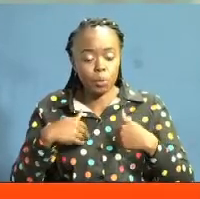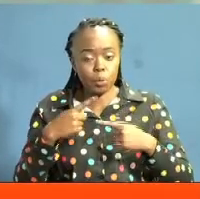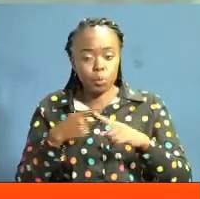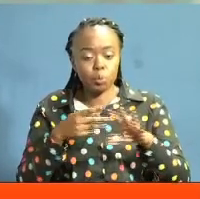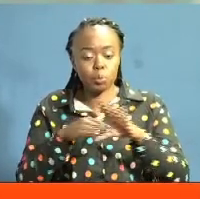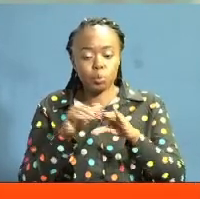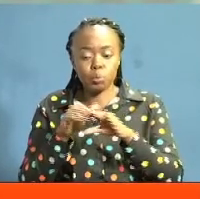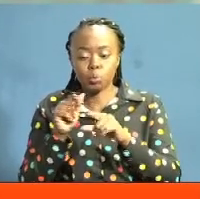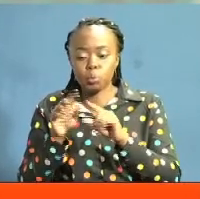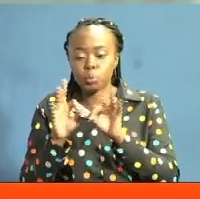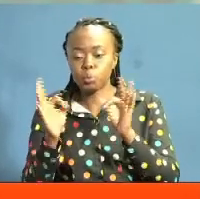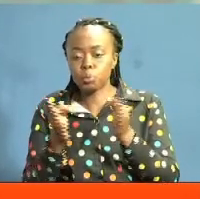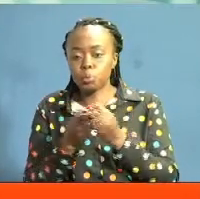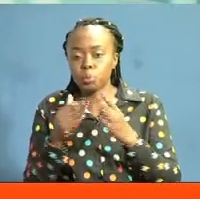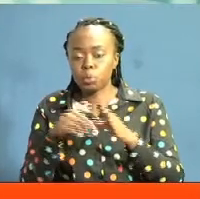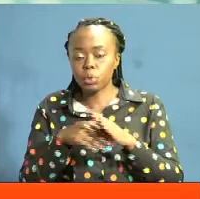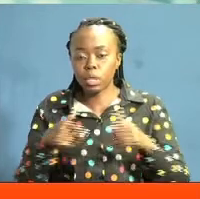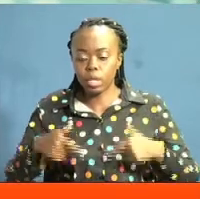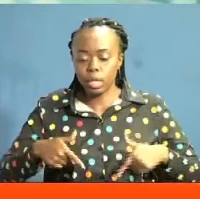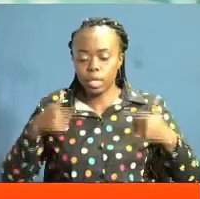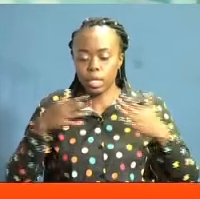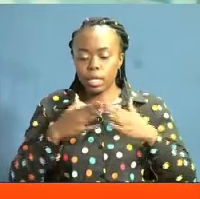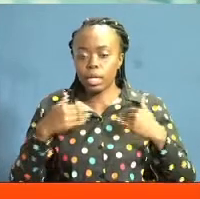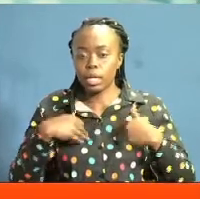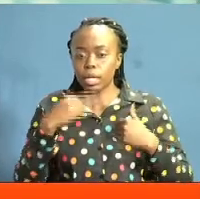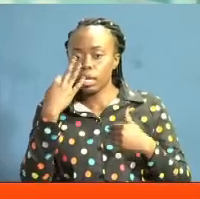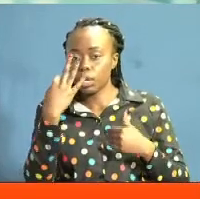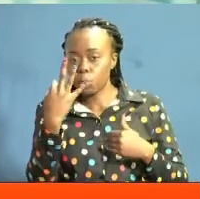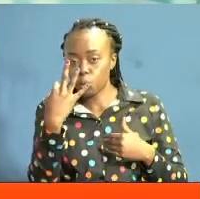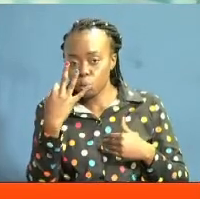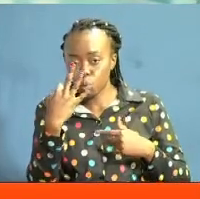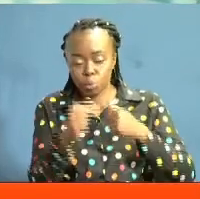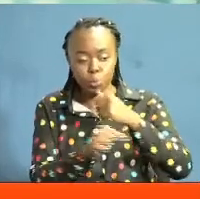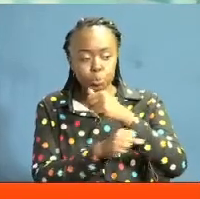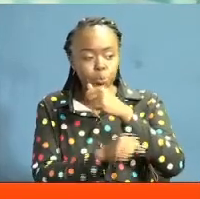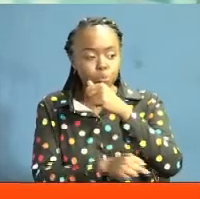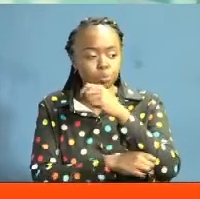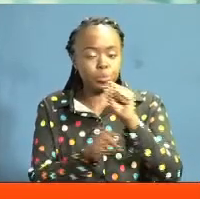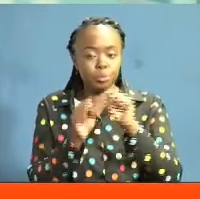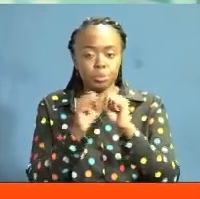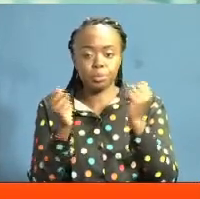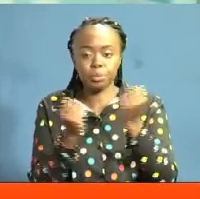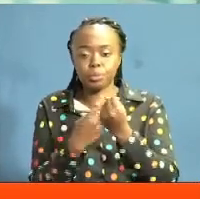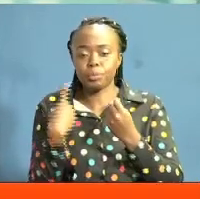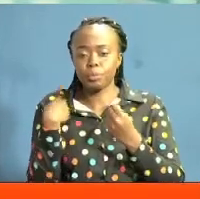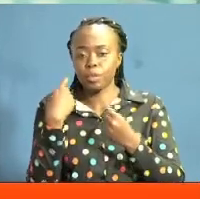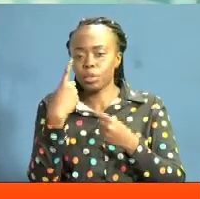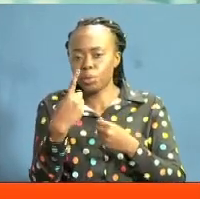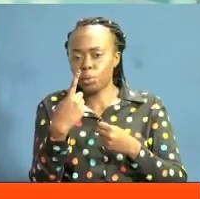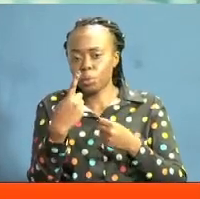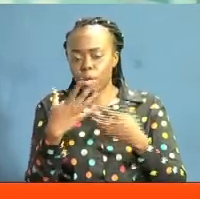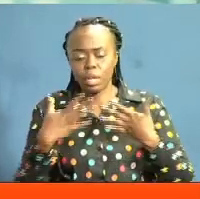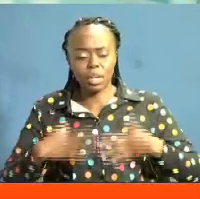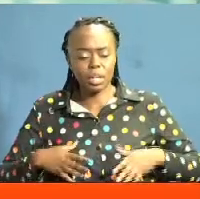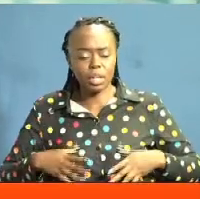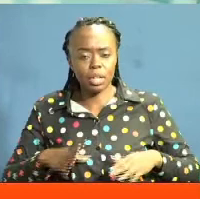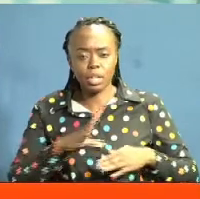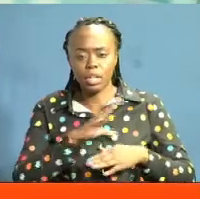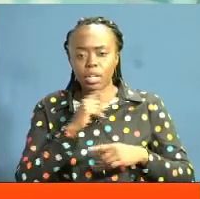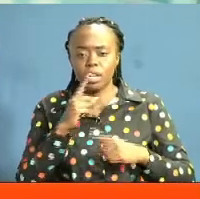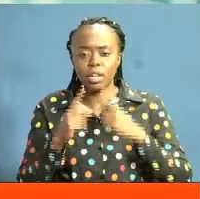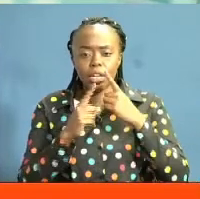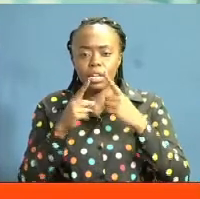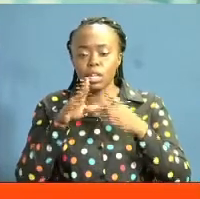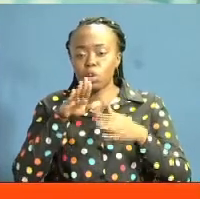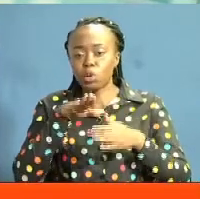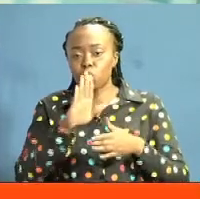of family? In life, we have three support systems. Support number one is people. And as Irene has said,